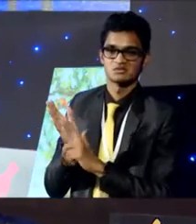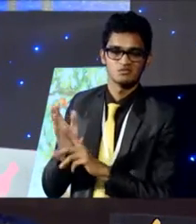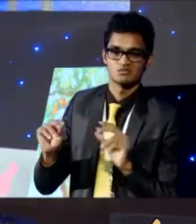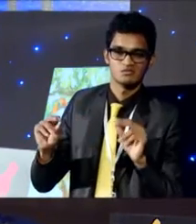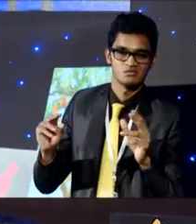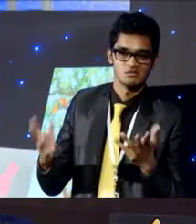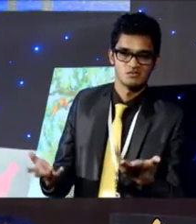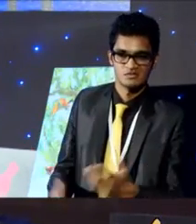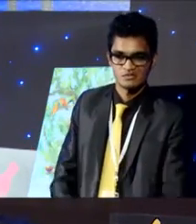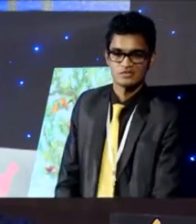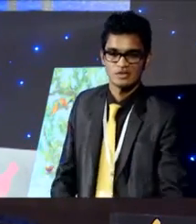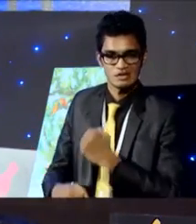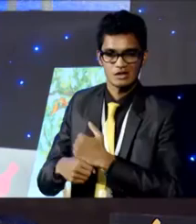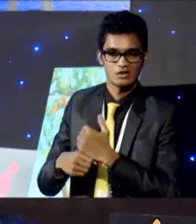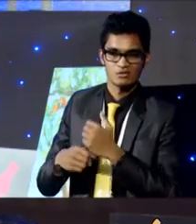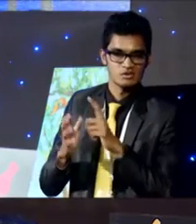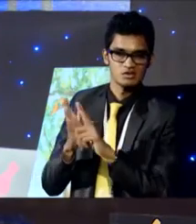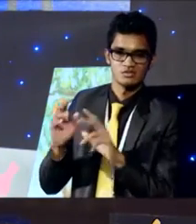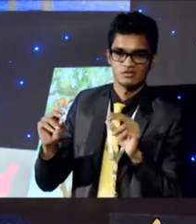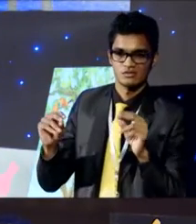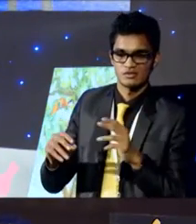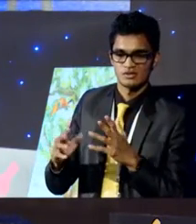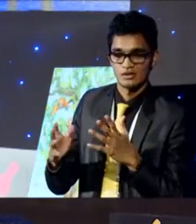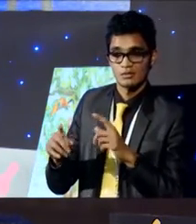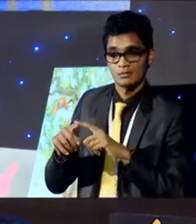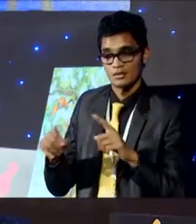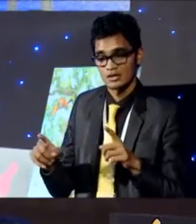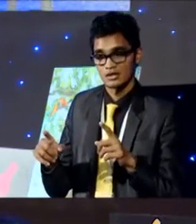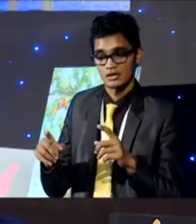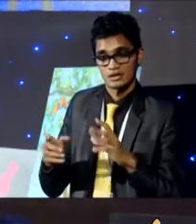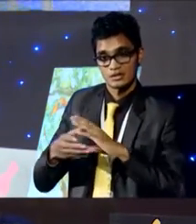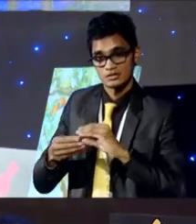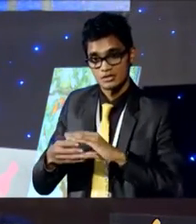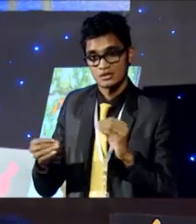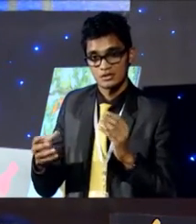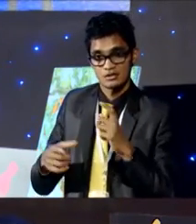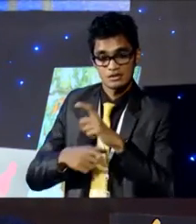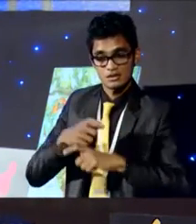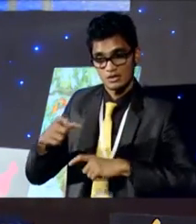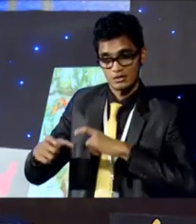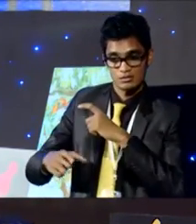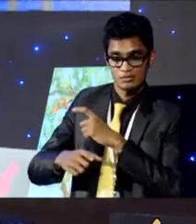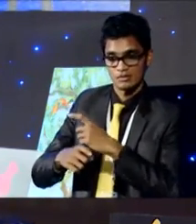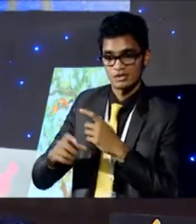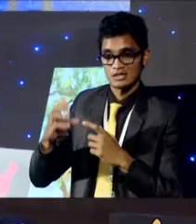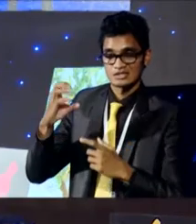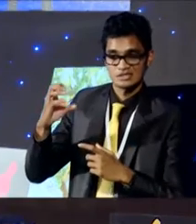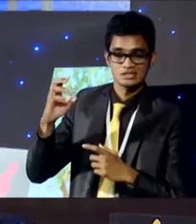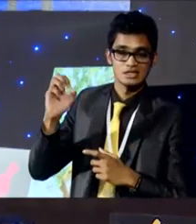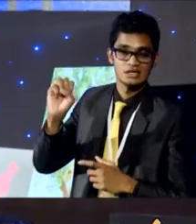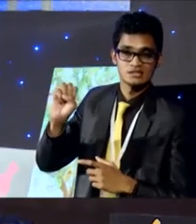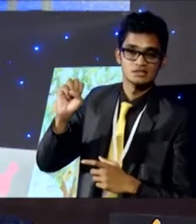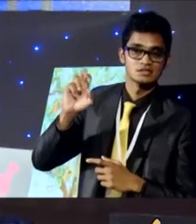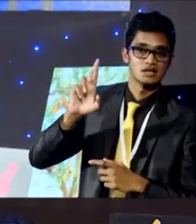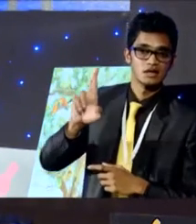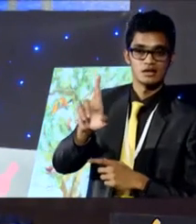spend that. But, however, the Act states clearly that if you're not able to spend that money of CSR, you need to put